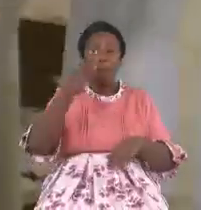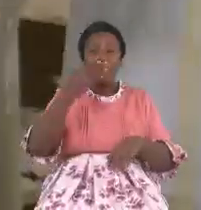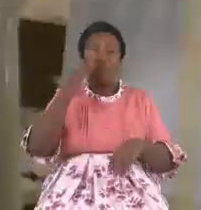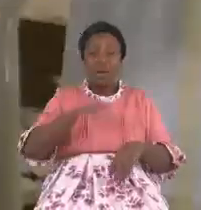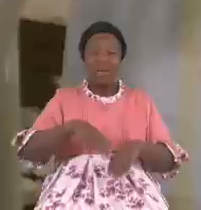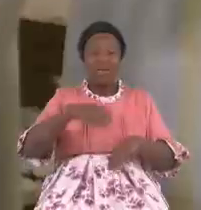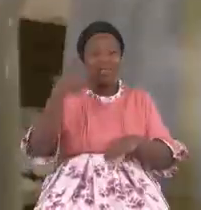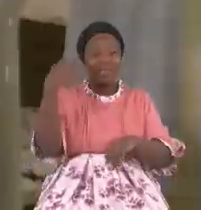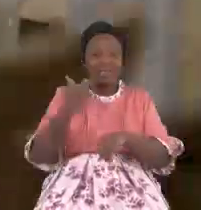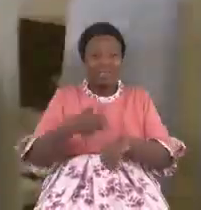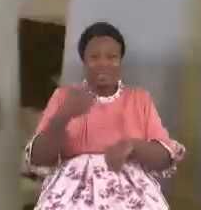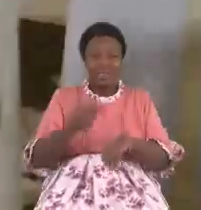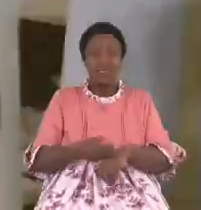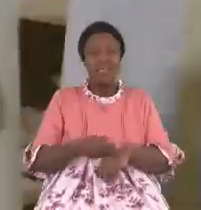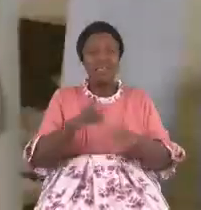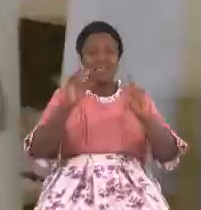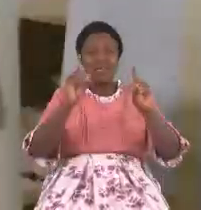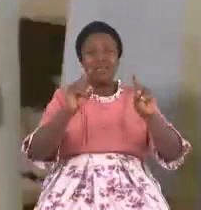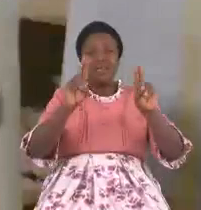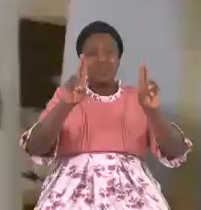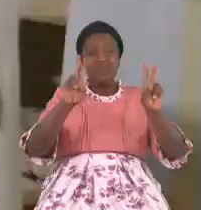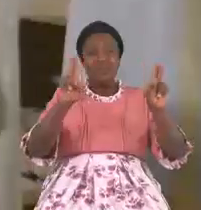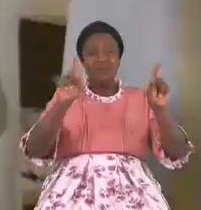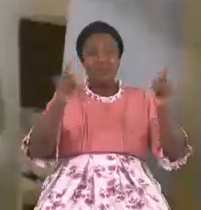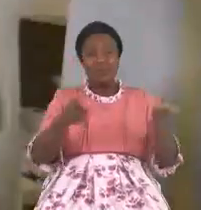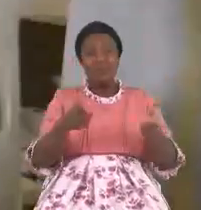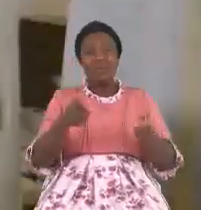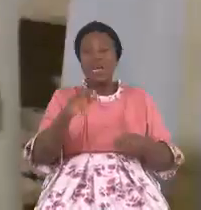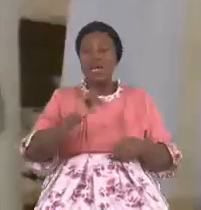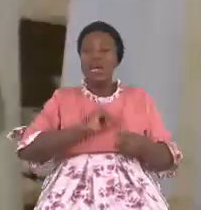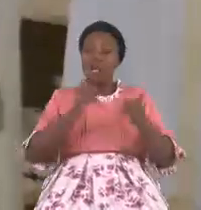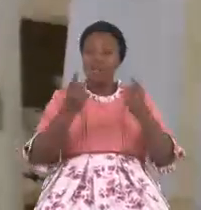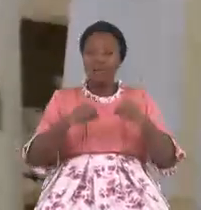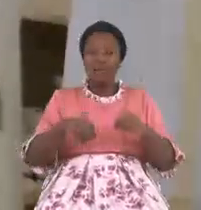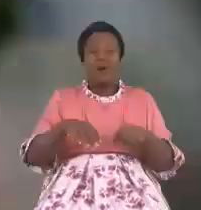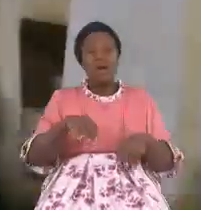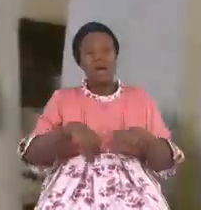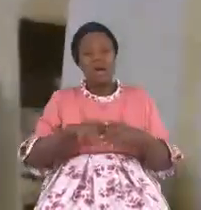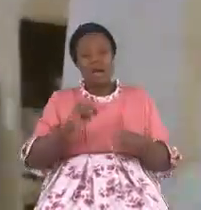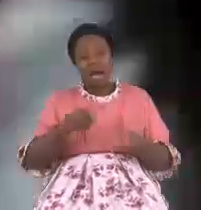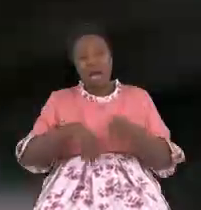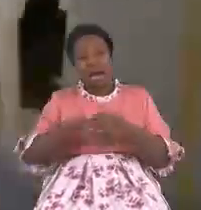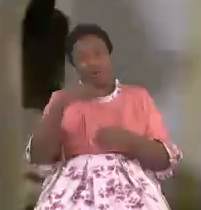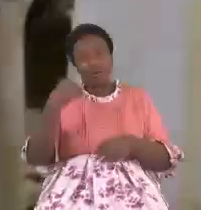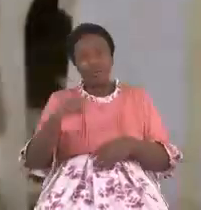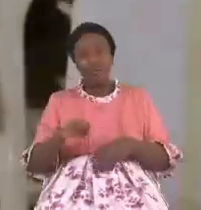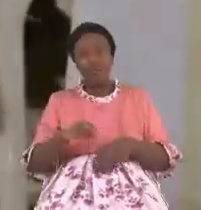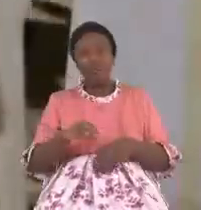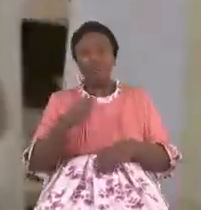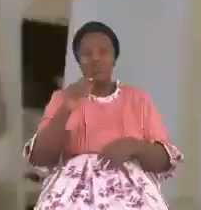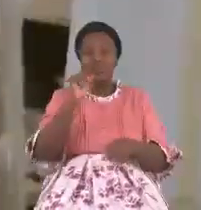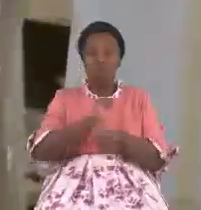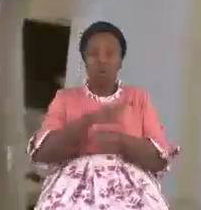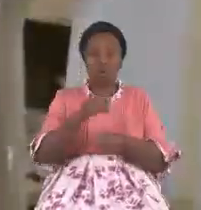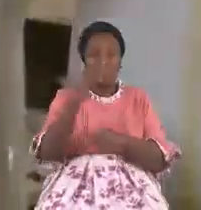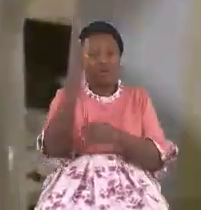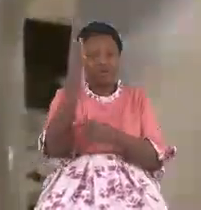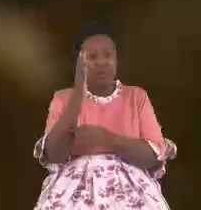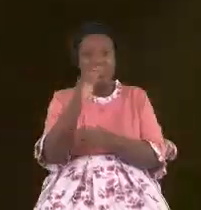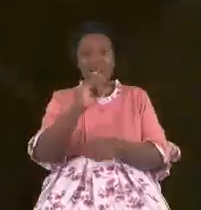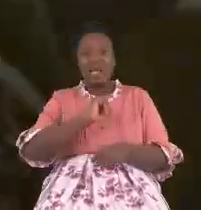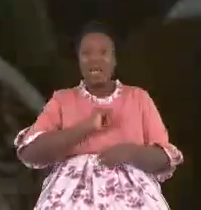i come out of the walks of the flesh i come out of the badge